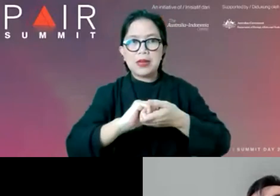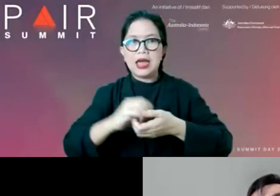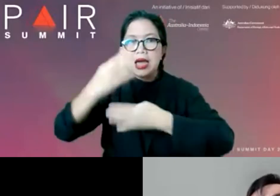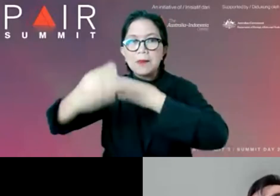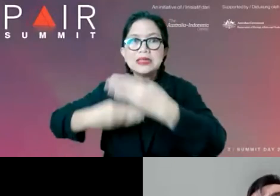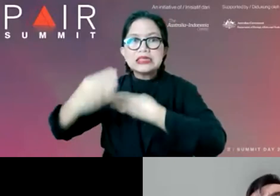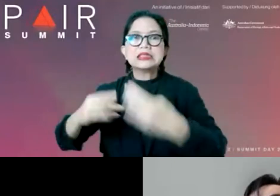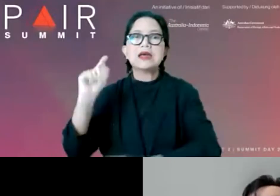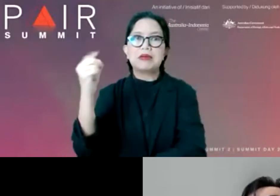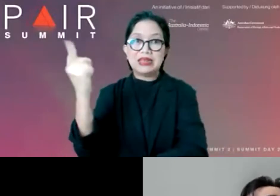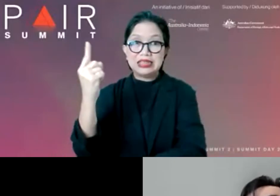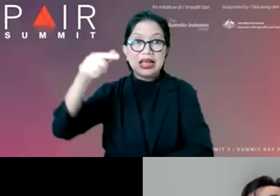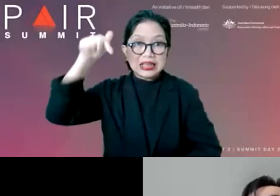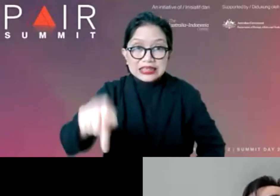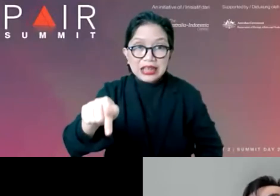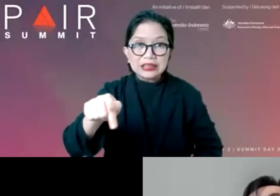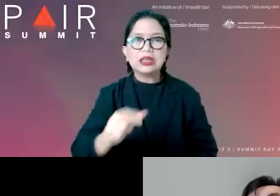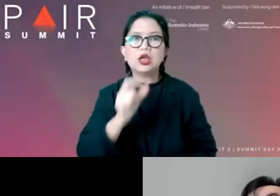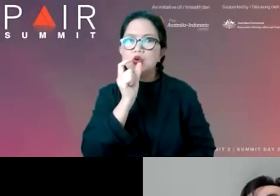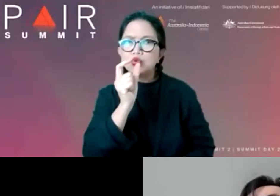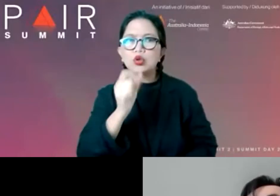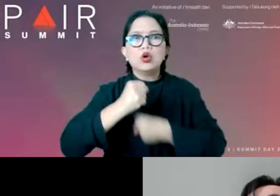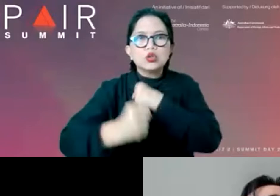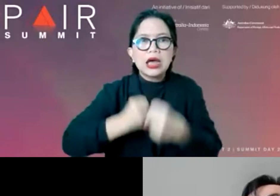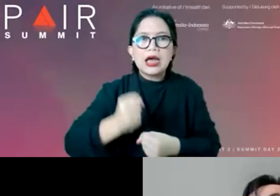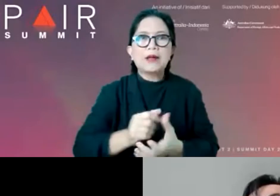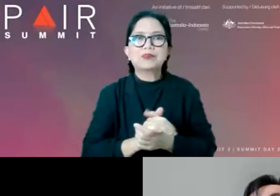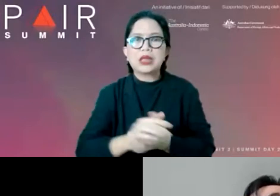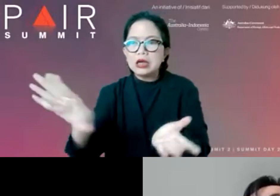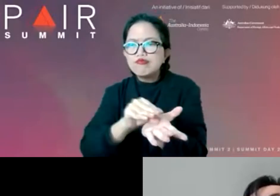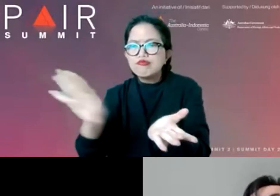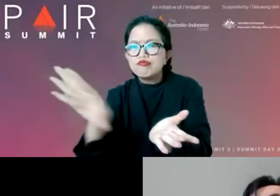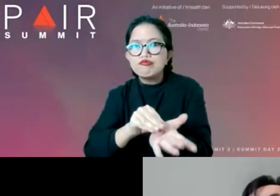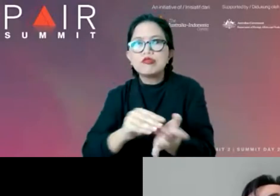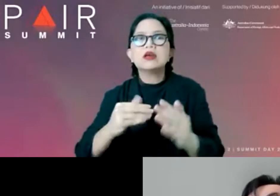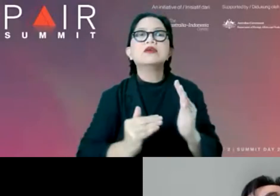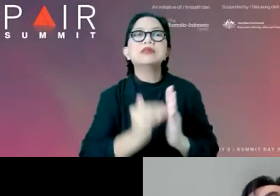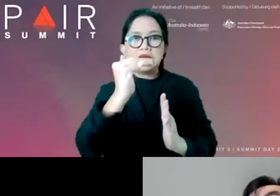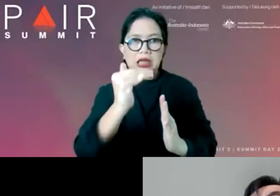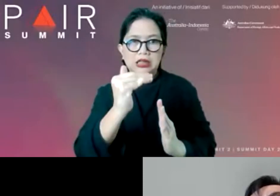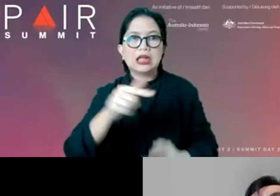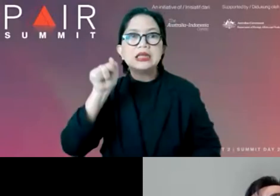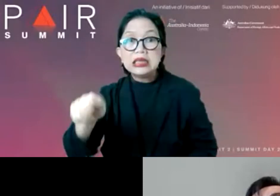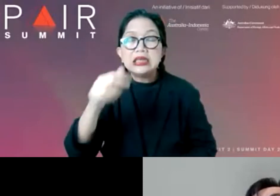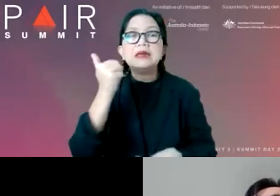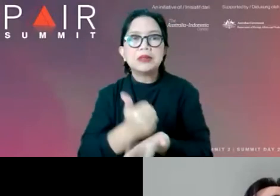to improve more investment as well. I think that will be important to bring not also the local